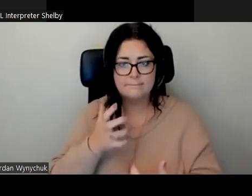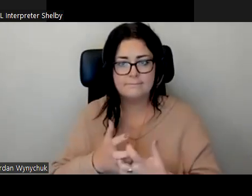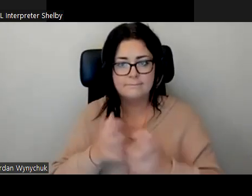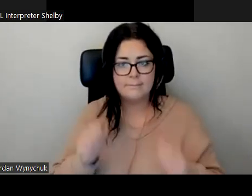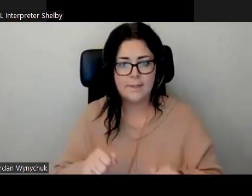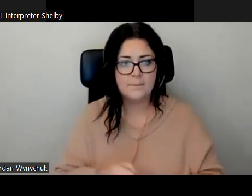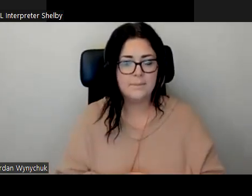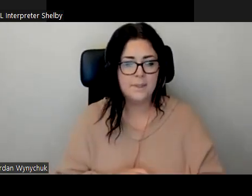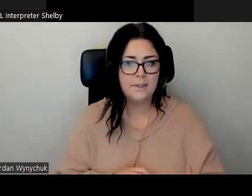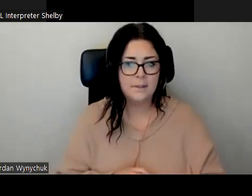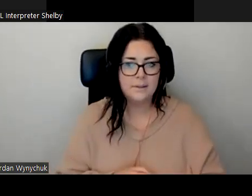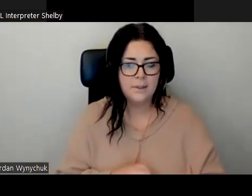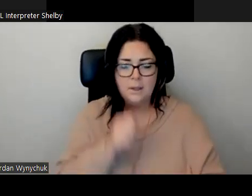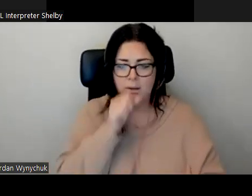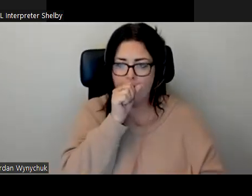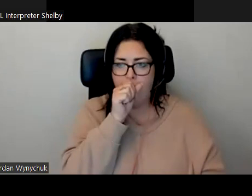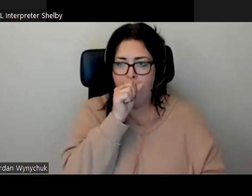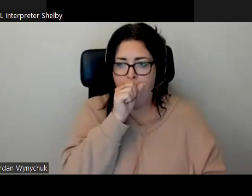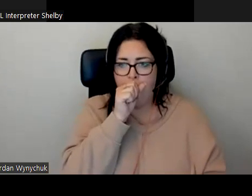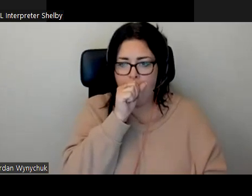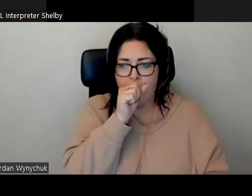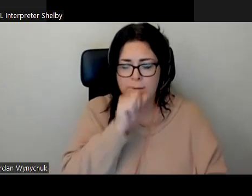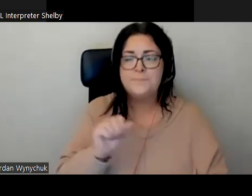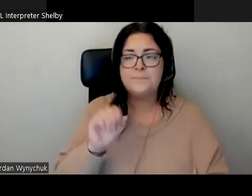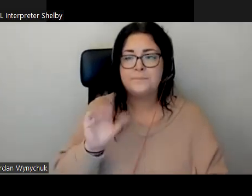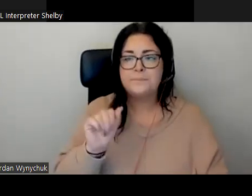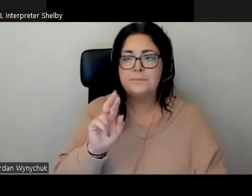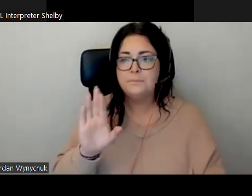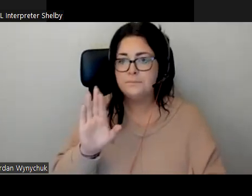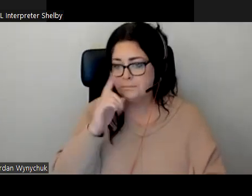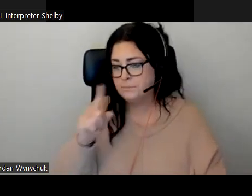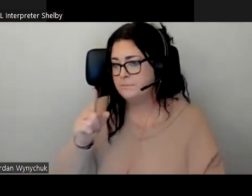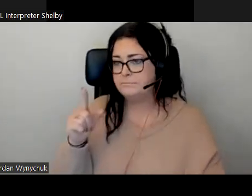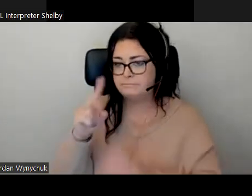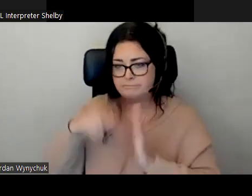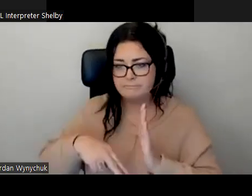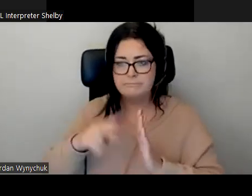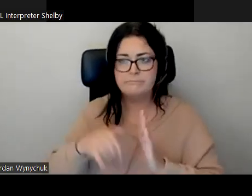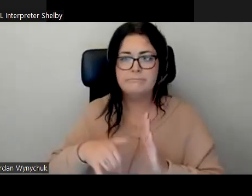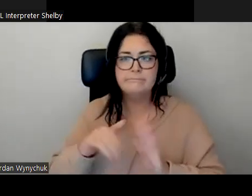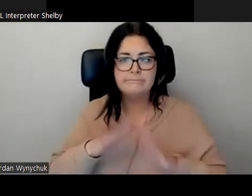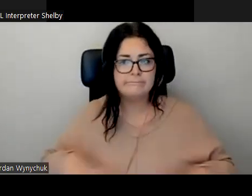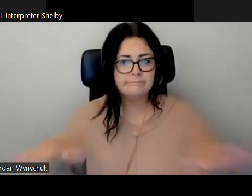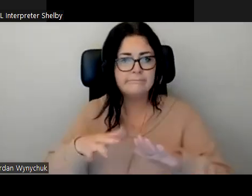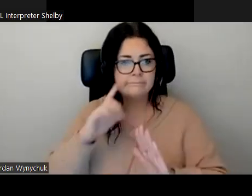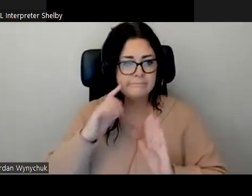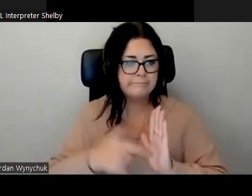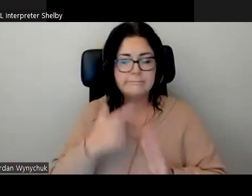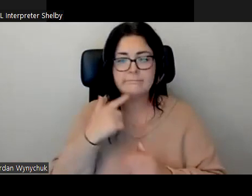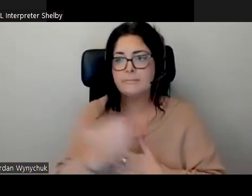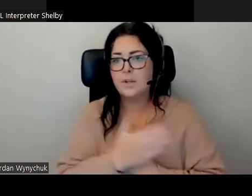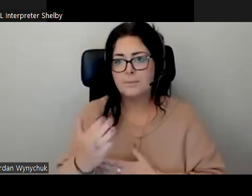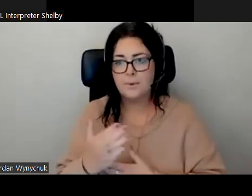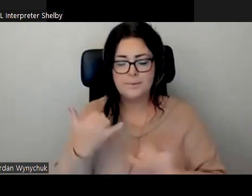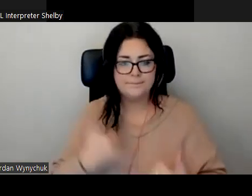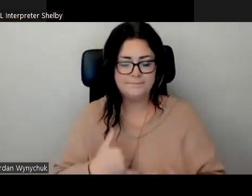Great. And Barb, can you please go ahead and read our land acknowledgement? Good morning. We